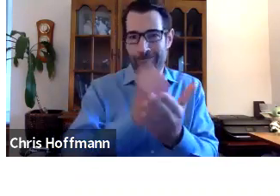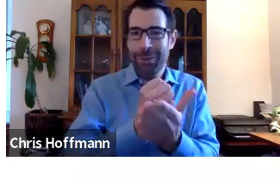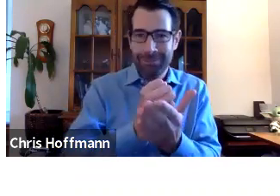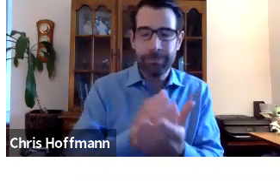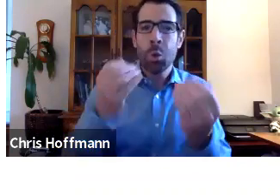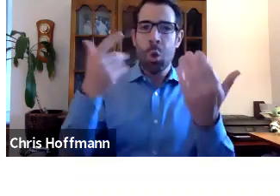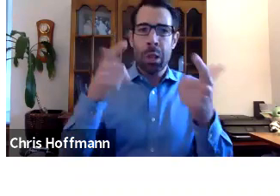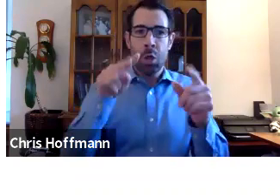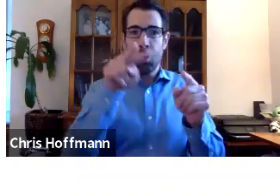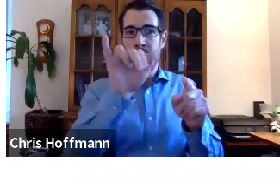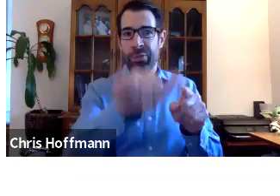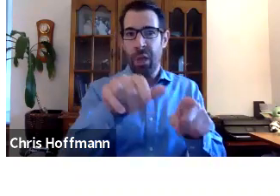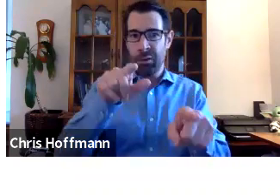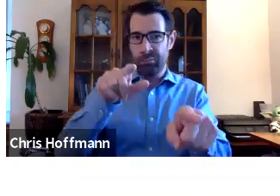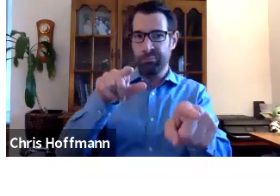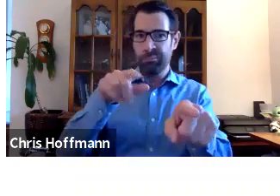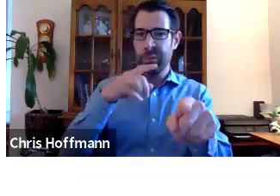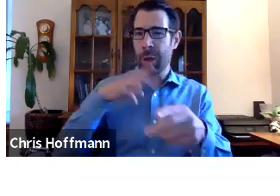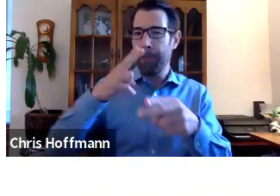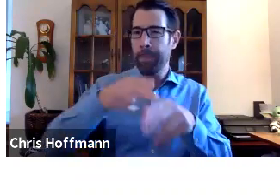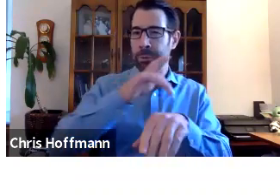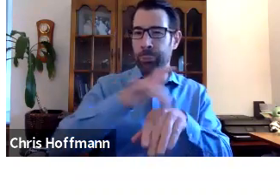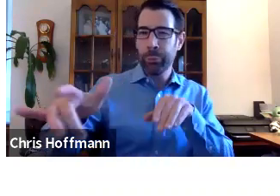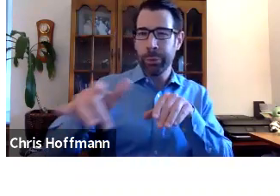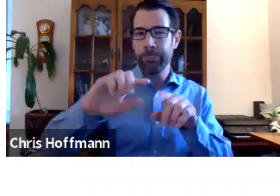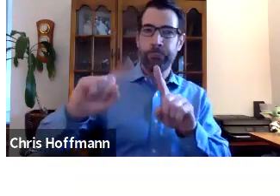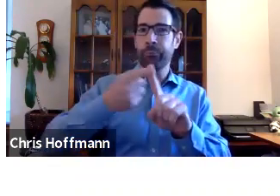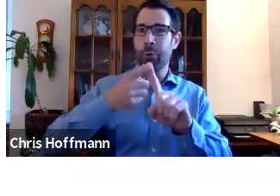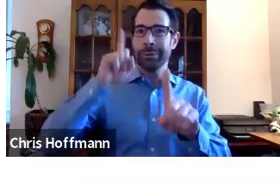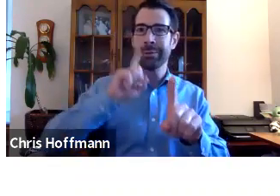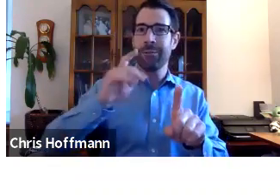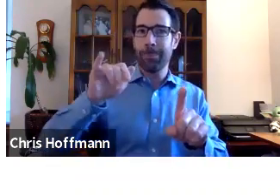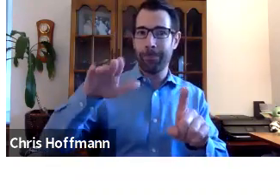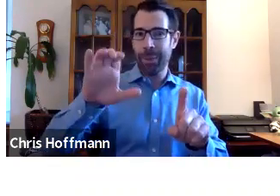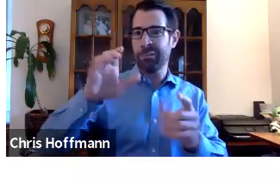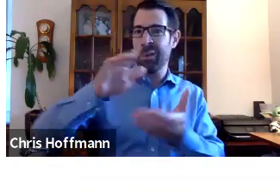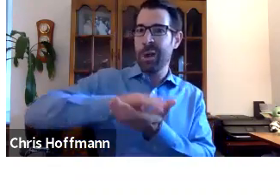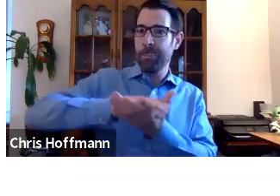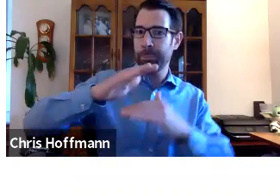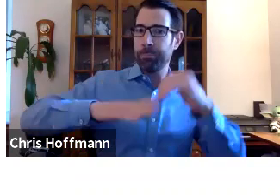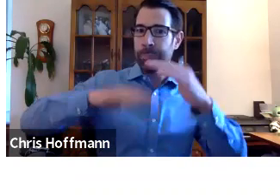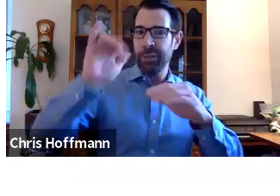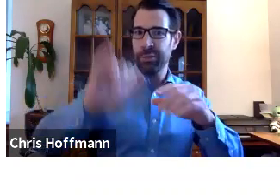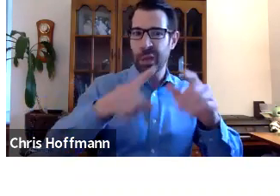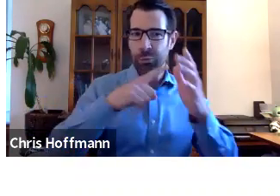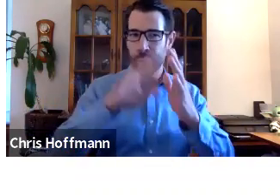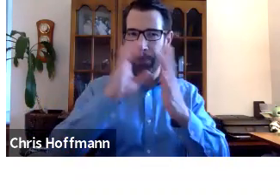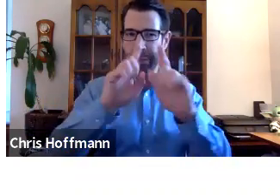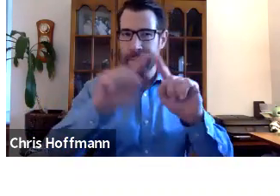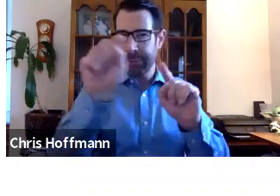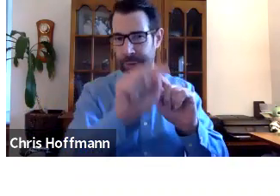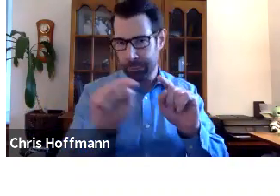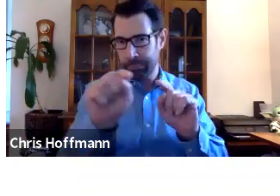that. But at least what we can do is show you some images of these projects. This is what I mentioned earlier,